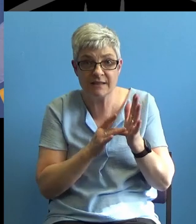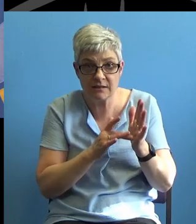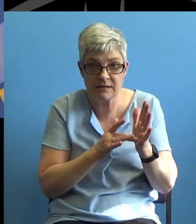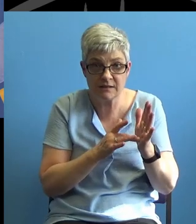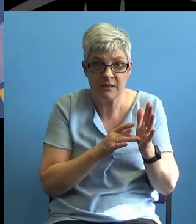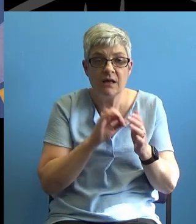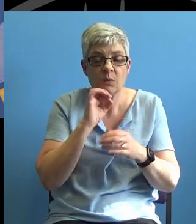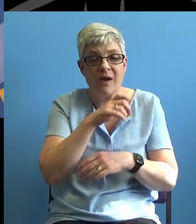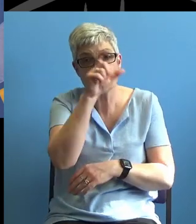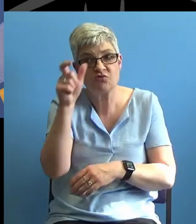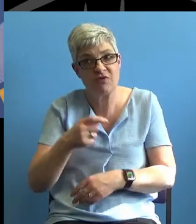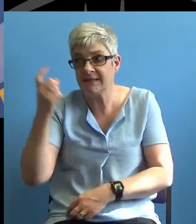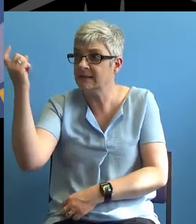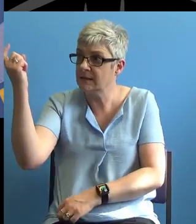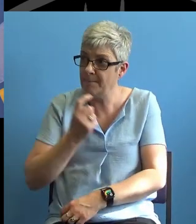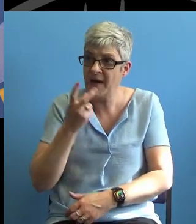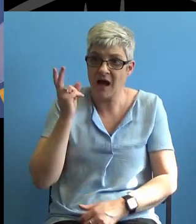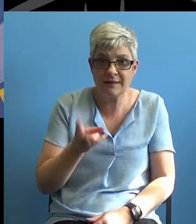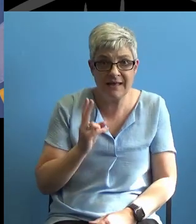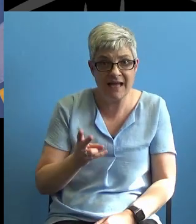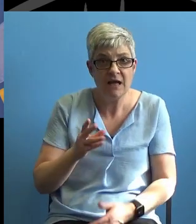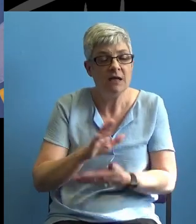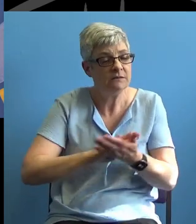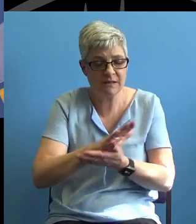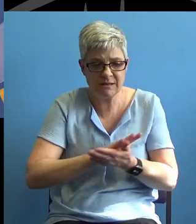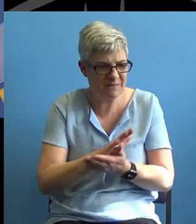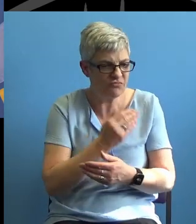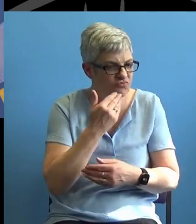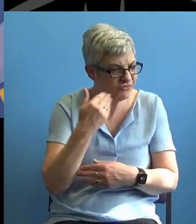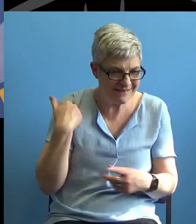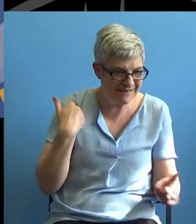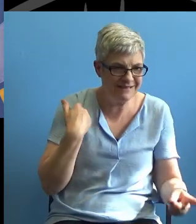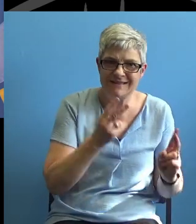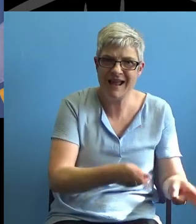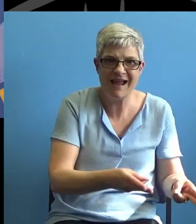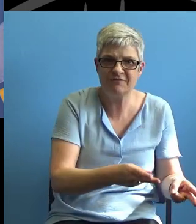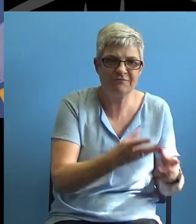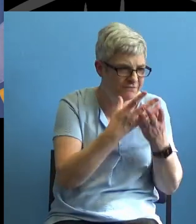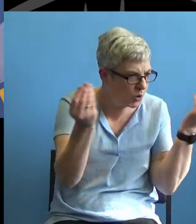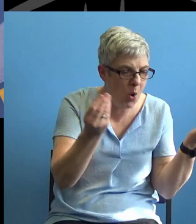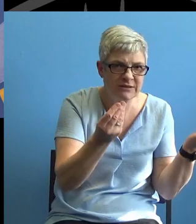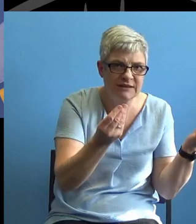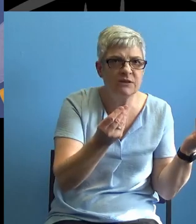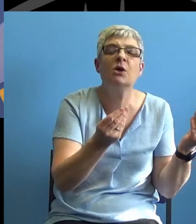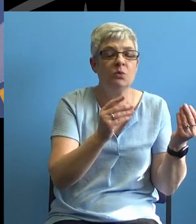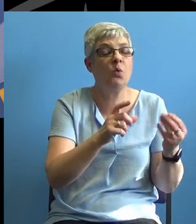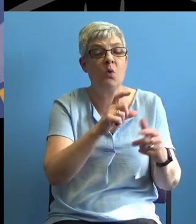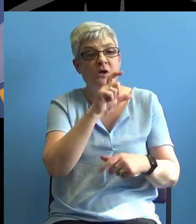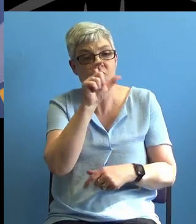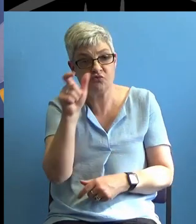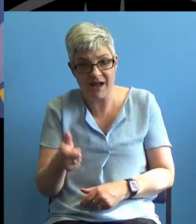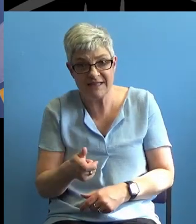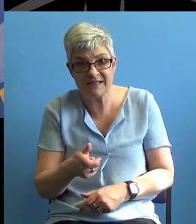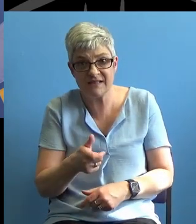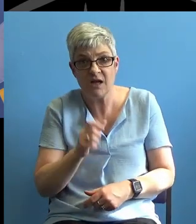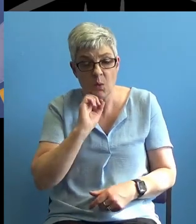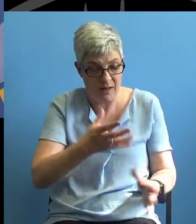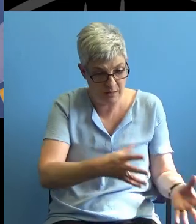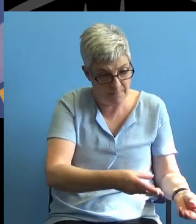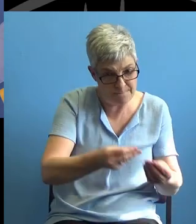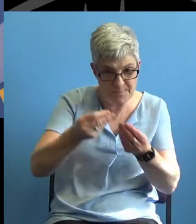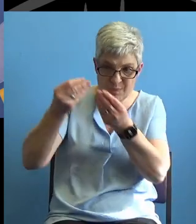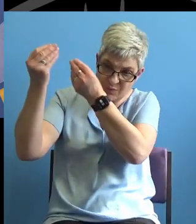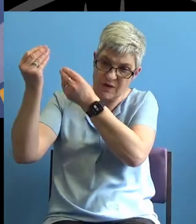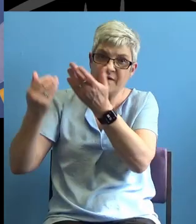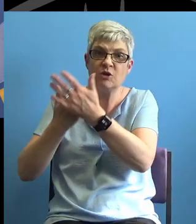And when Christ returns, it doesn't mean that those who have died recently are being forgotten. Not at all. Christ will bring them into the new heaven and the